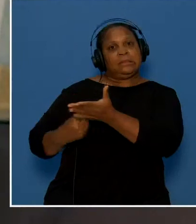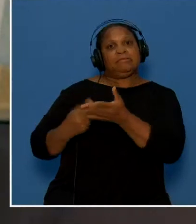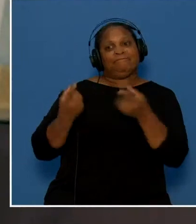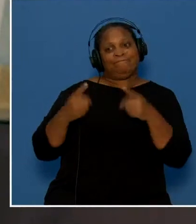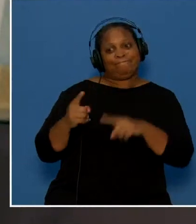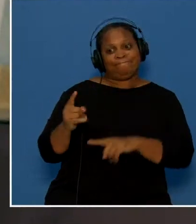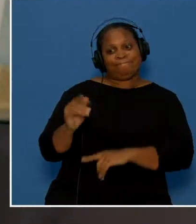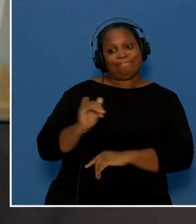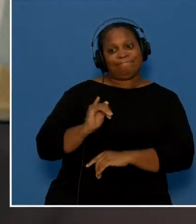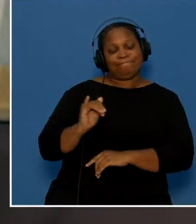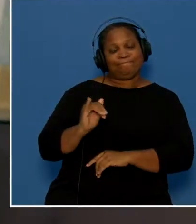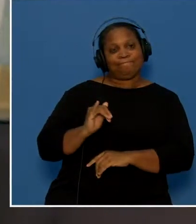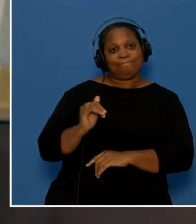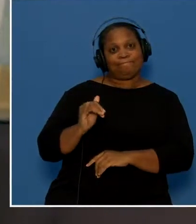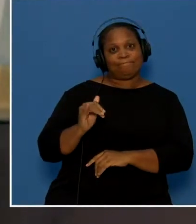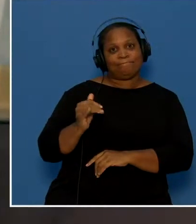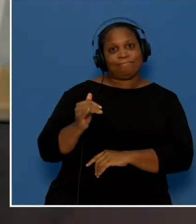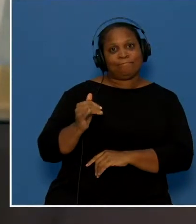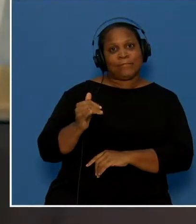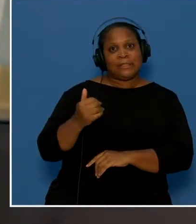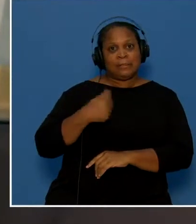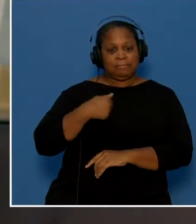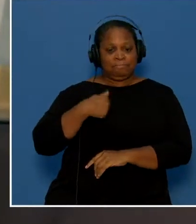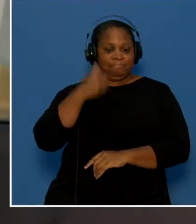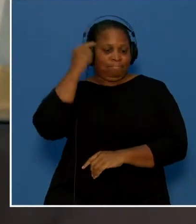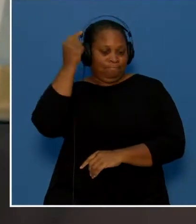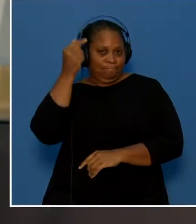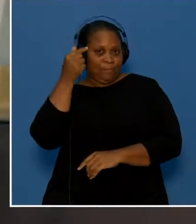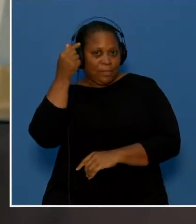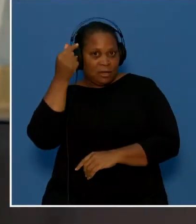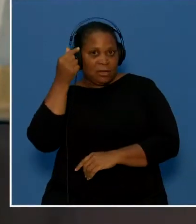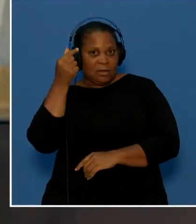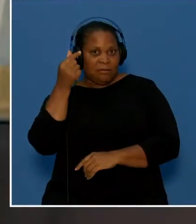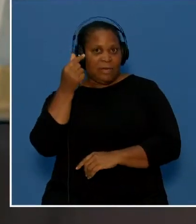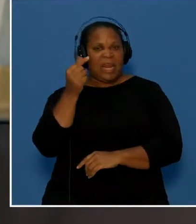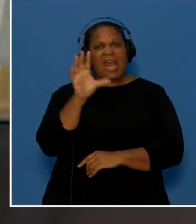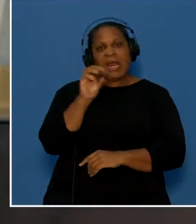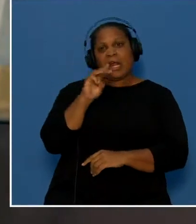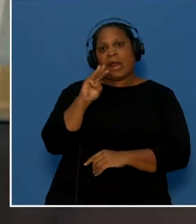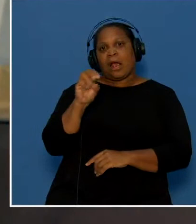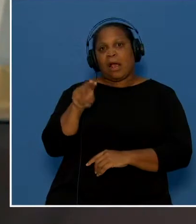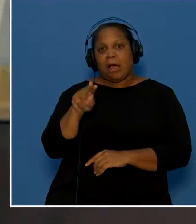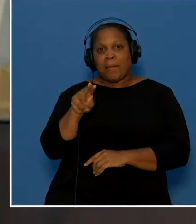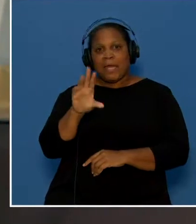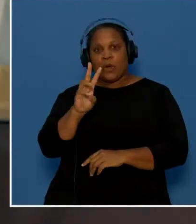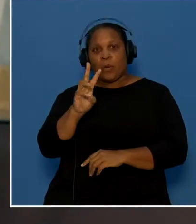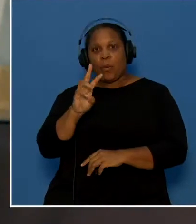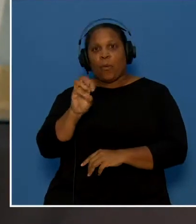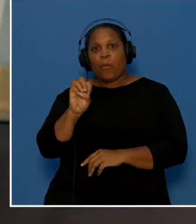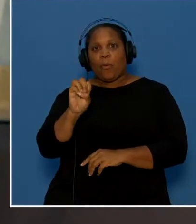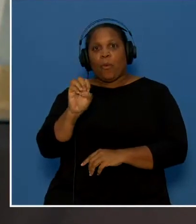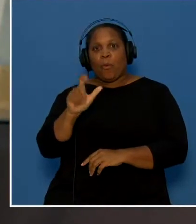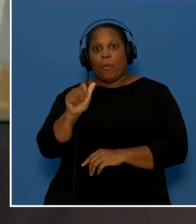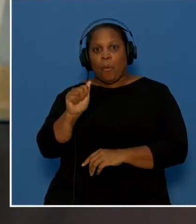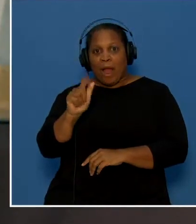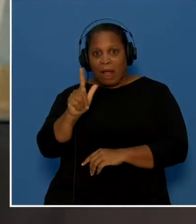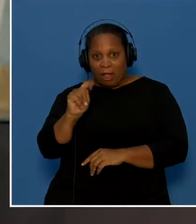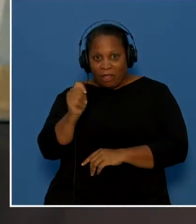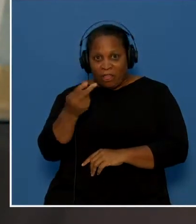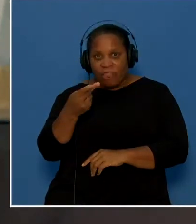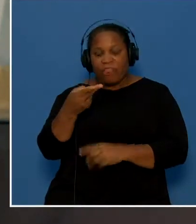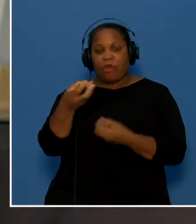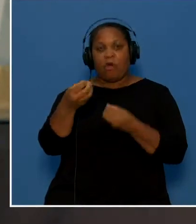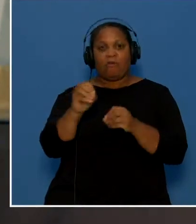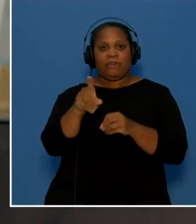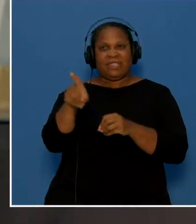between ourselves and Government House through the Foreign Commonwealth offices. They have indicated, they meaning the United Kingdom, that they will